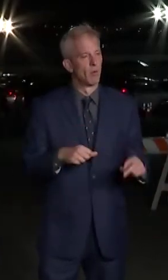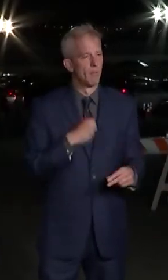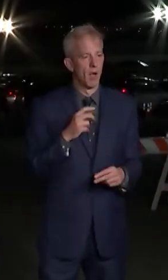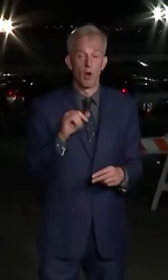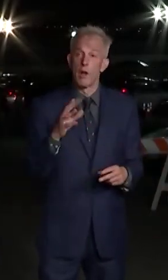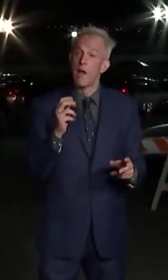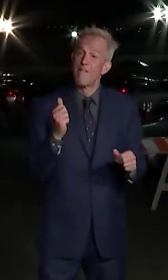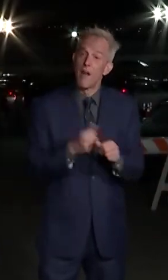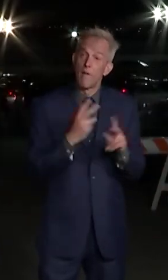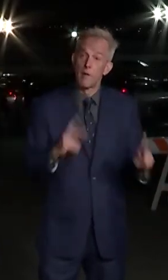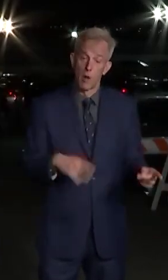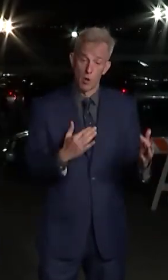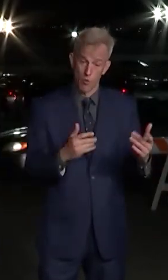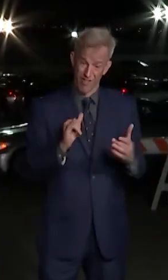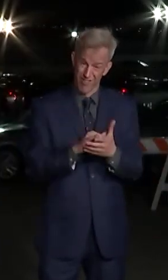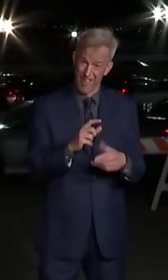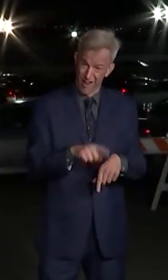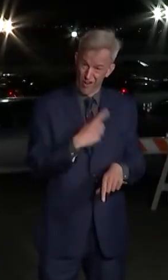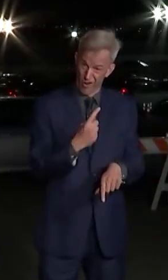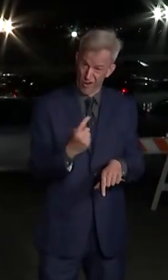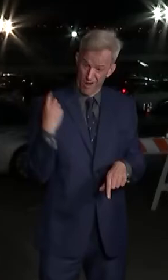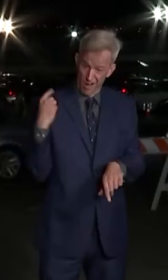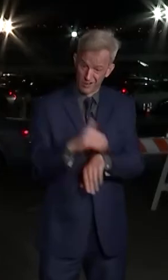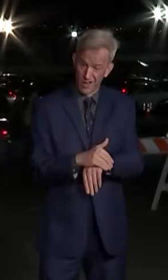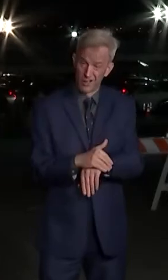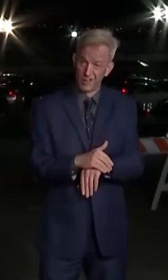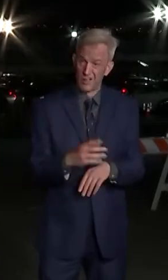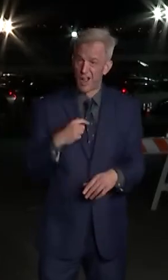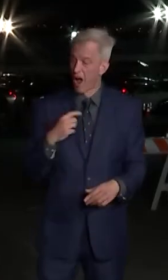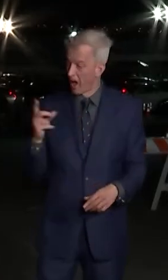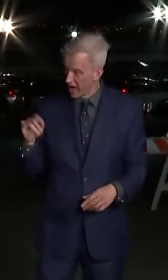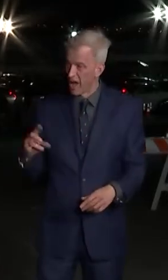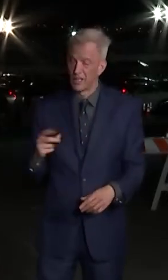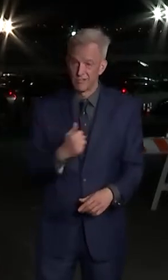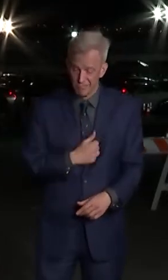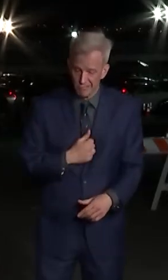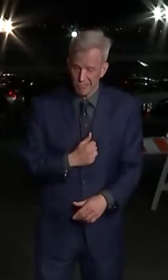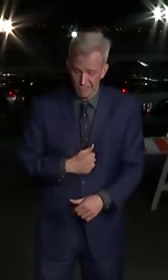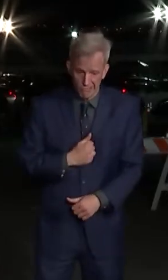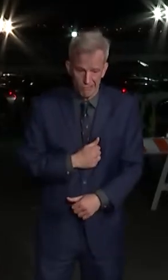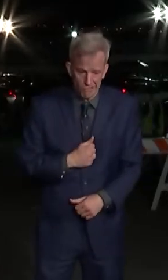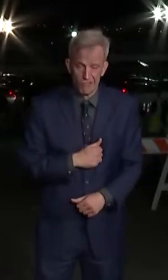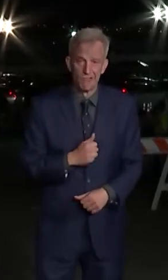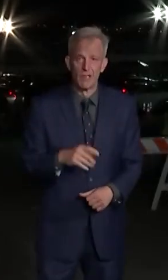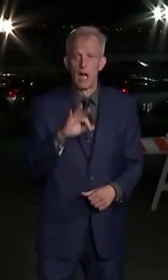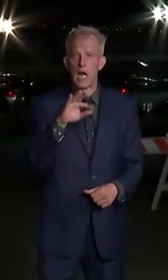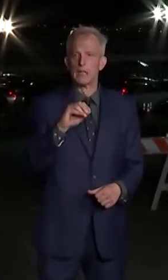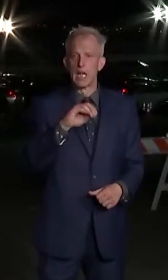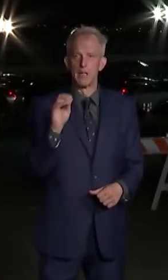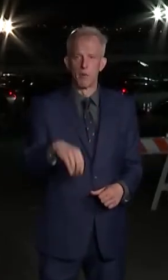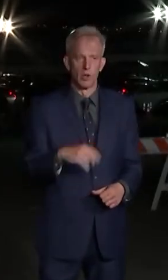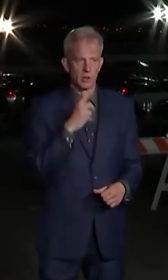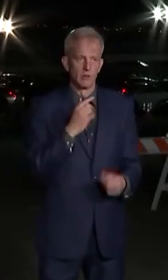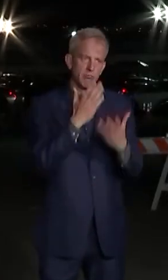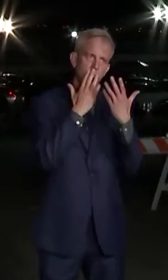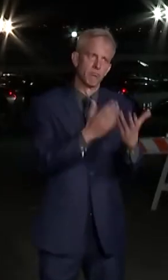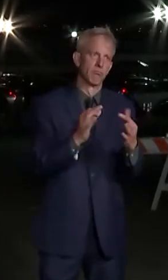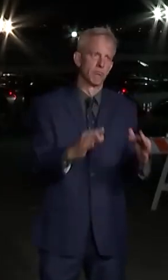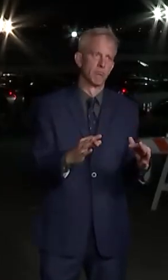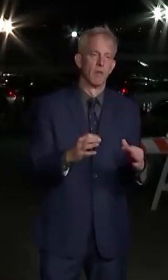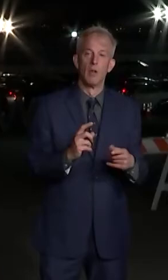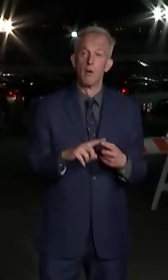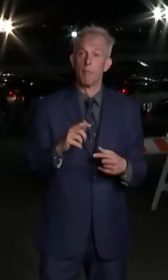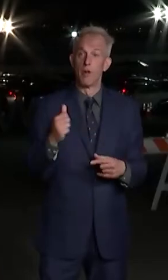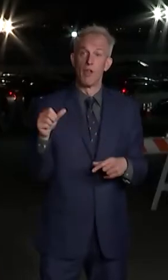there and waited that long last night, and I said sorry to each one of them. 9 out of 10 was still very grateful. 1 out of 10 rightfully was saying, Mayor, this sucks. I